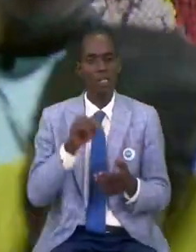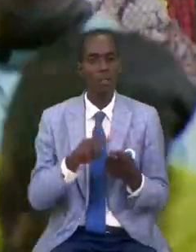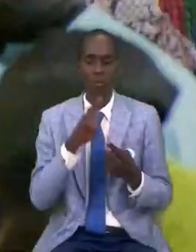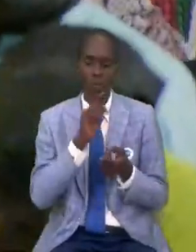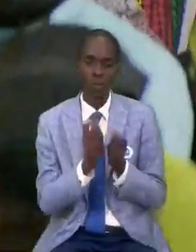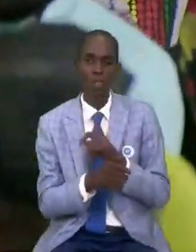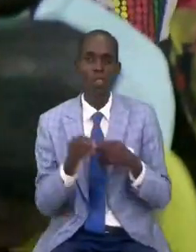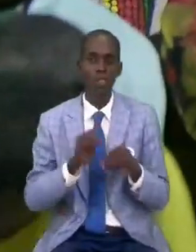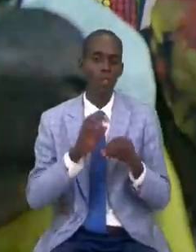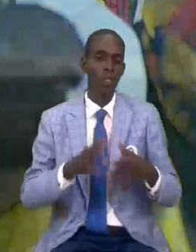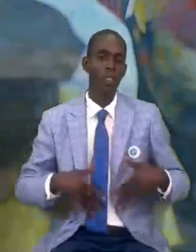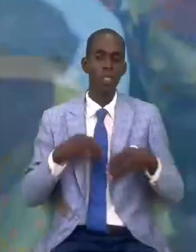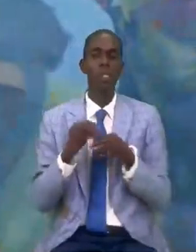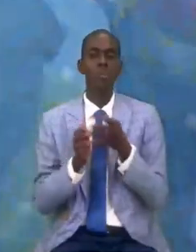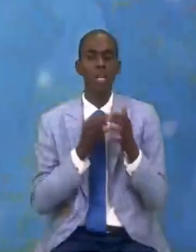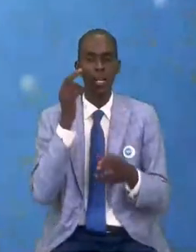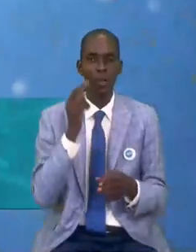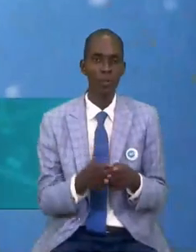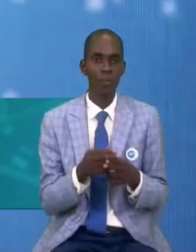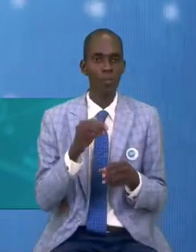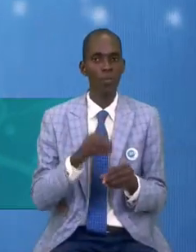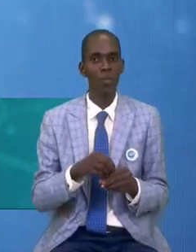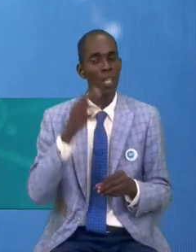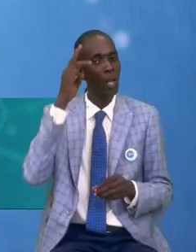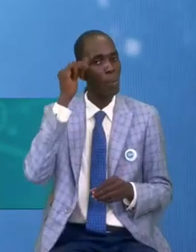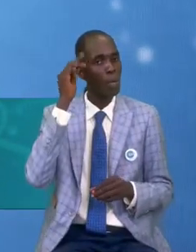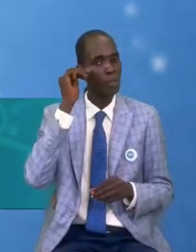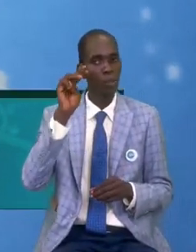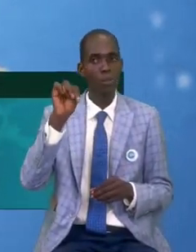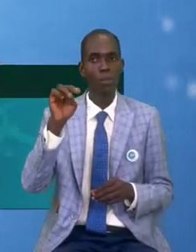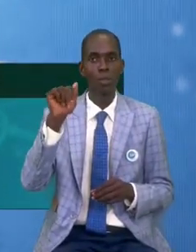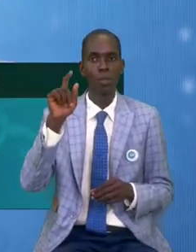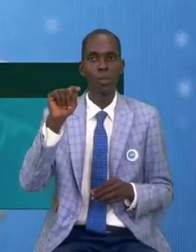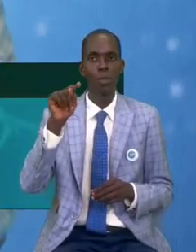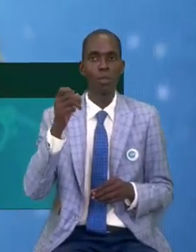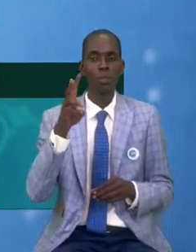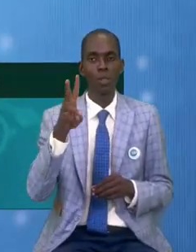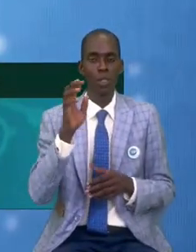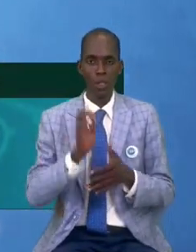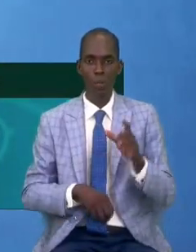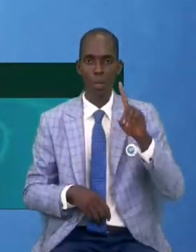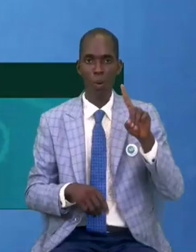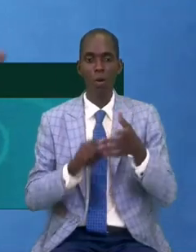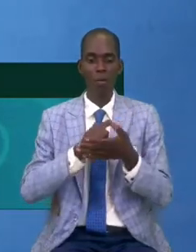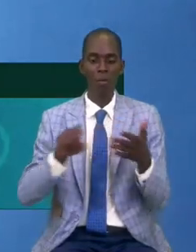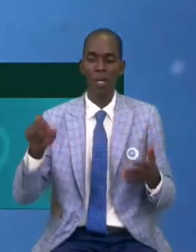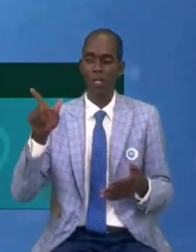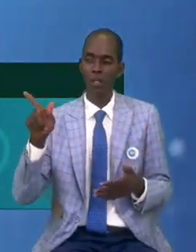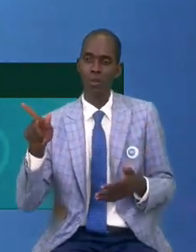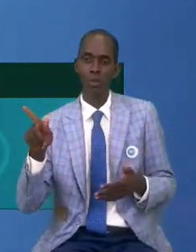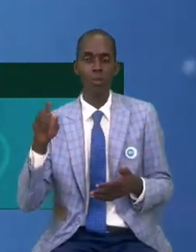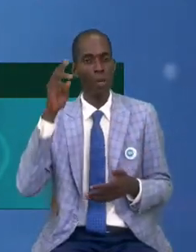verse 21. In Matthew chapter 1, reading from verse 21, and she shall bring forth